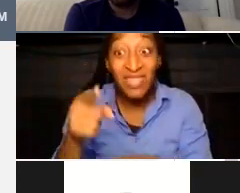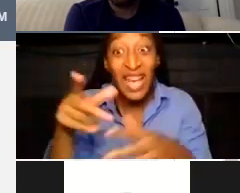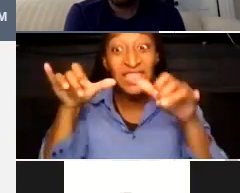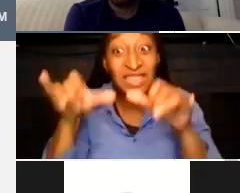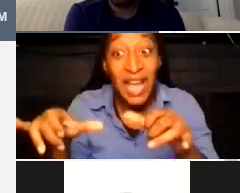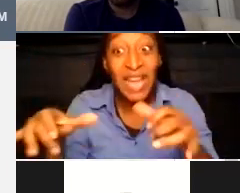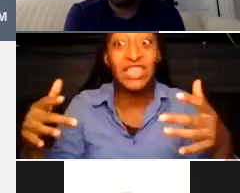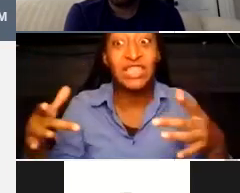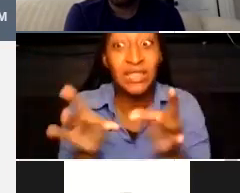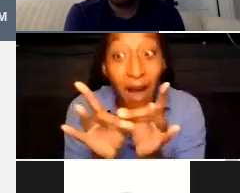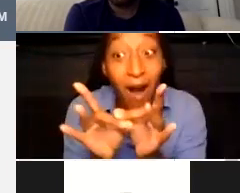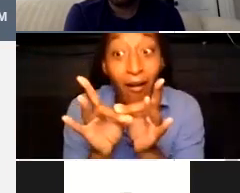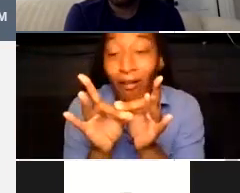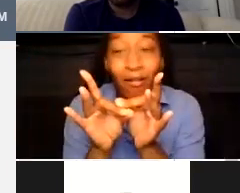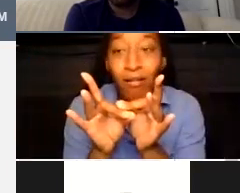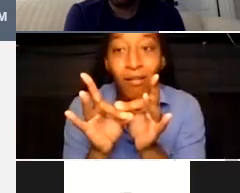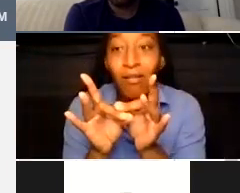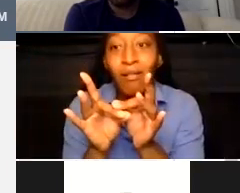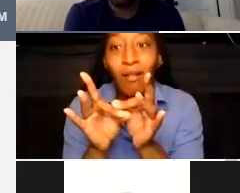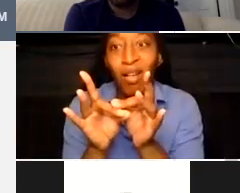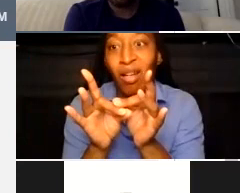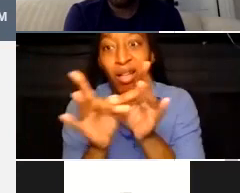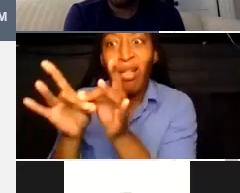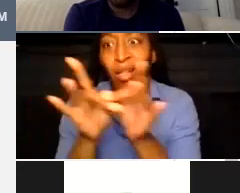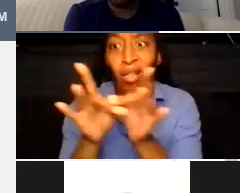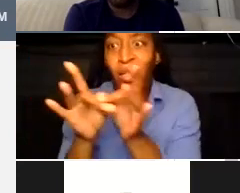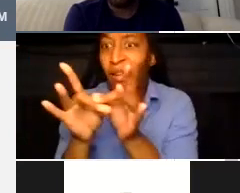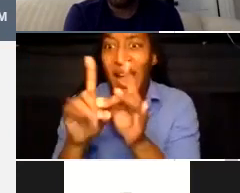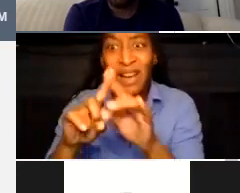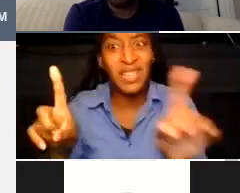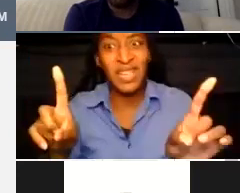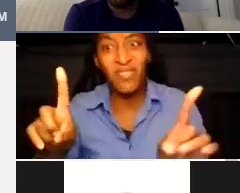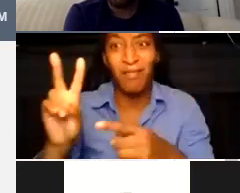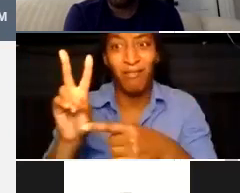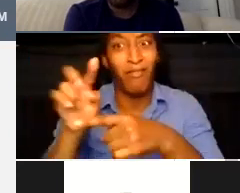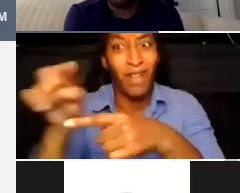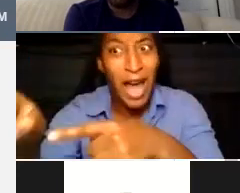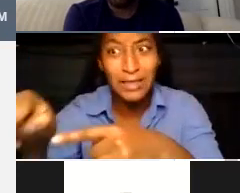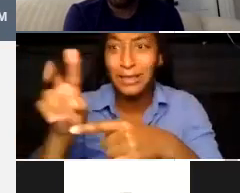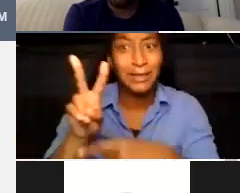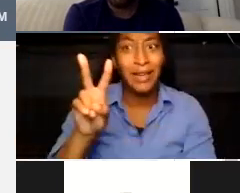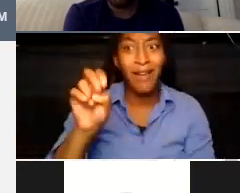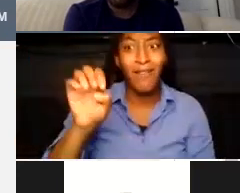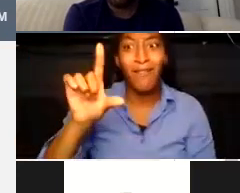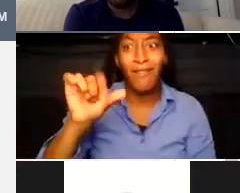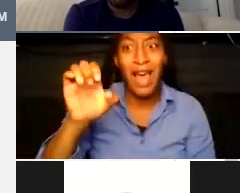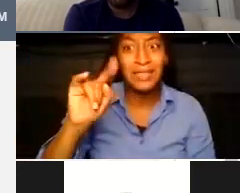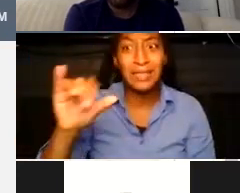sense. You can't be stuck to something and move with a different velocity than it does, or else you're not stuck to